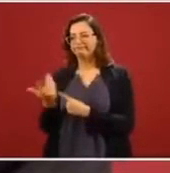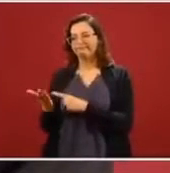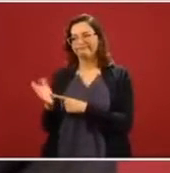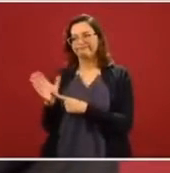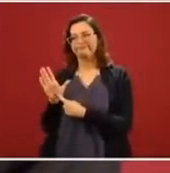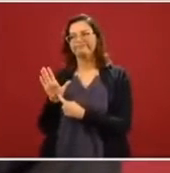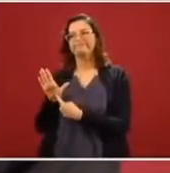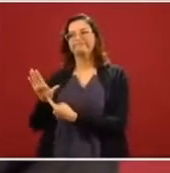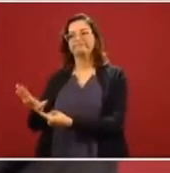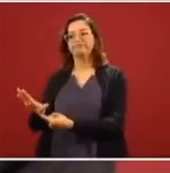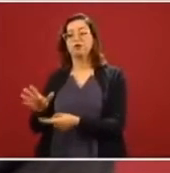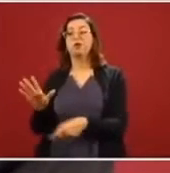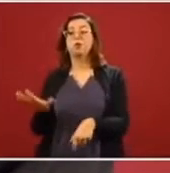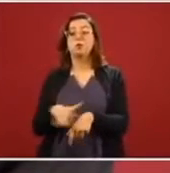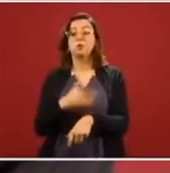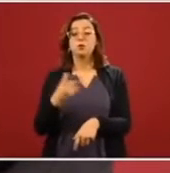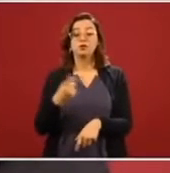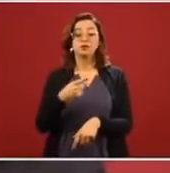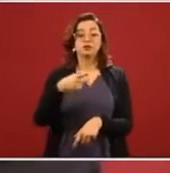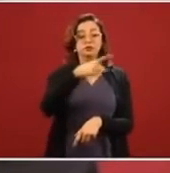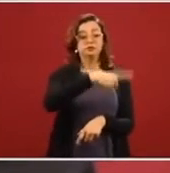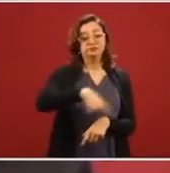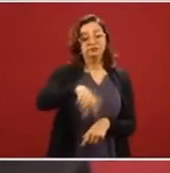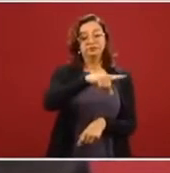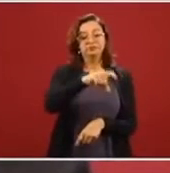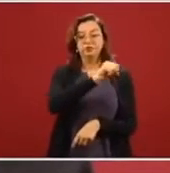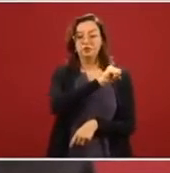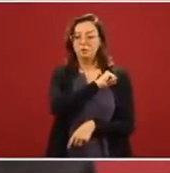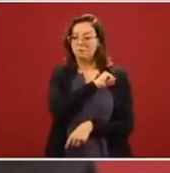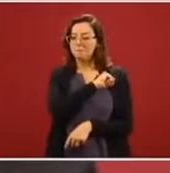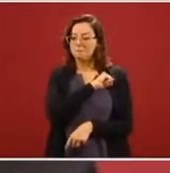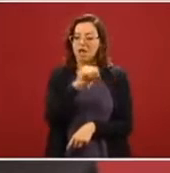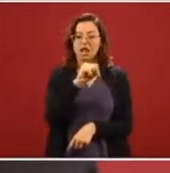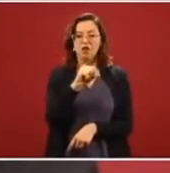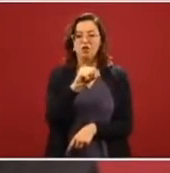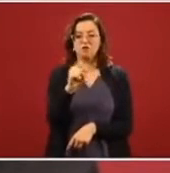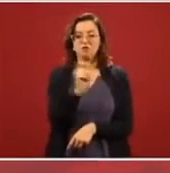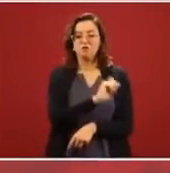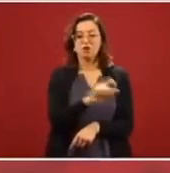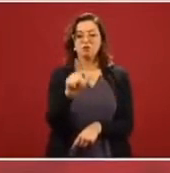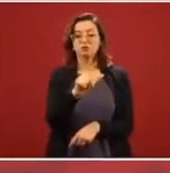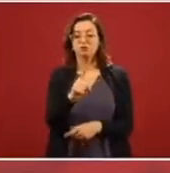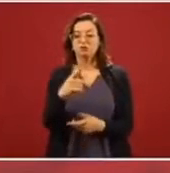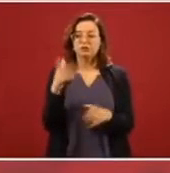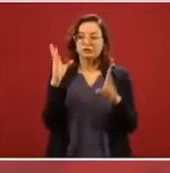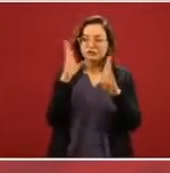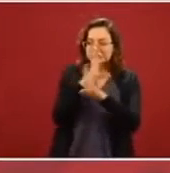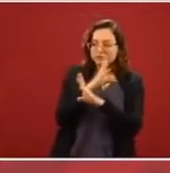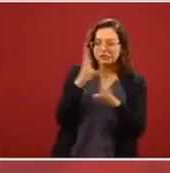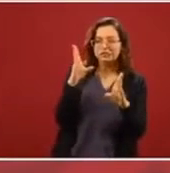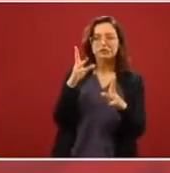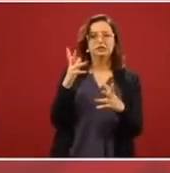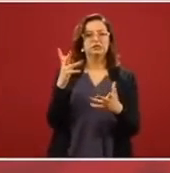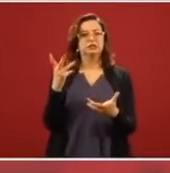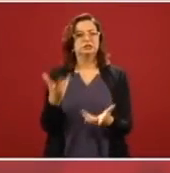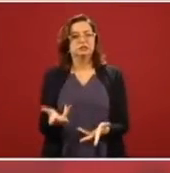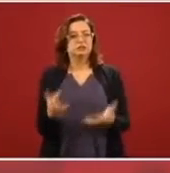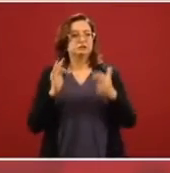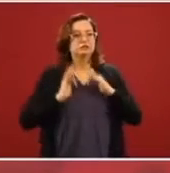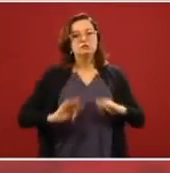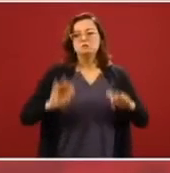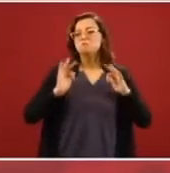the tienen most que andar famous a delinquents salto de mata. have to be No tienen watching out that tranquilidad. they're not going to be killed. Eso no They es have vida.